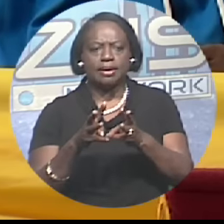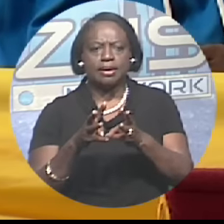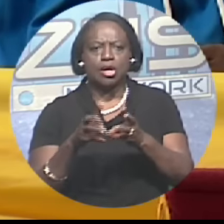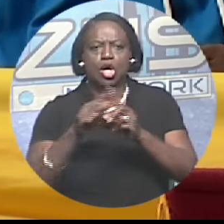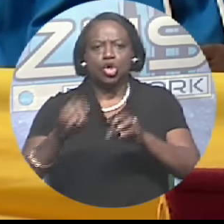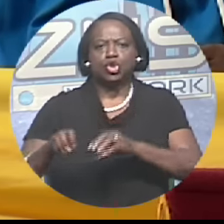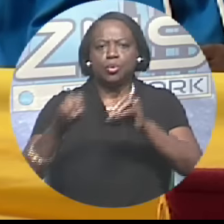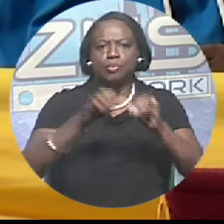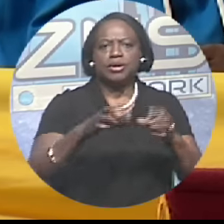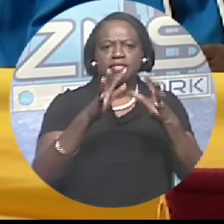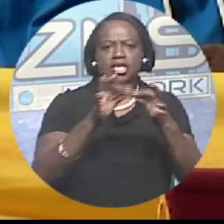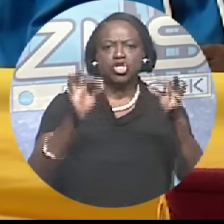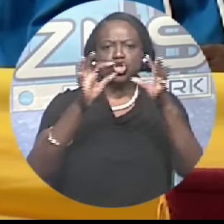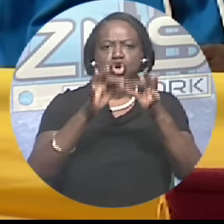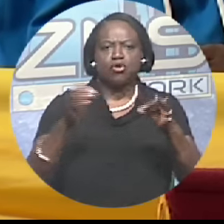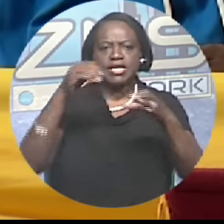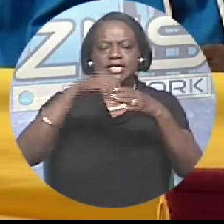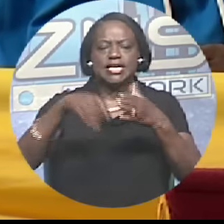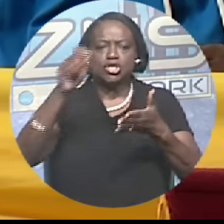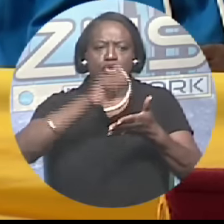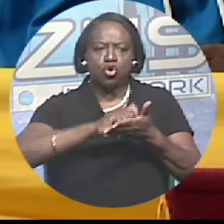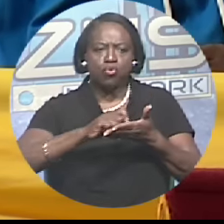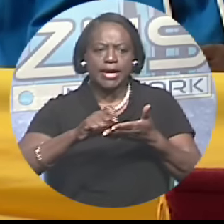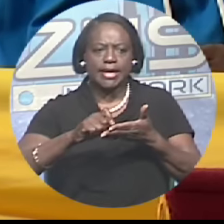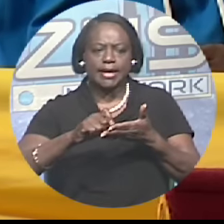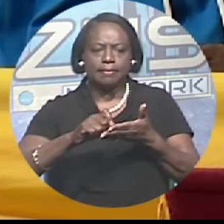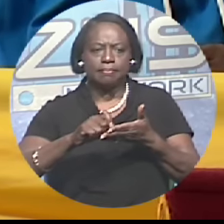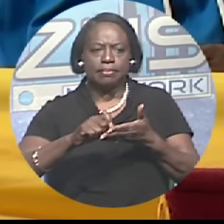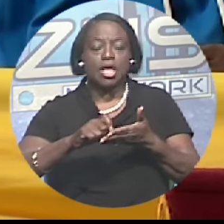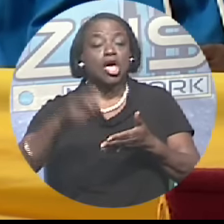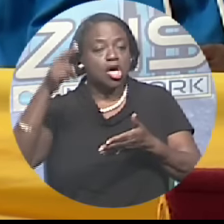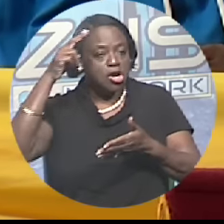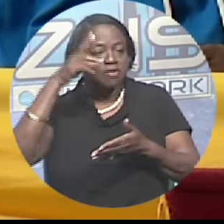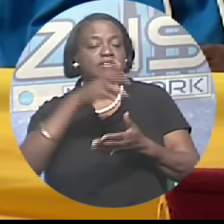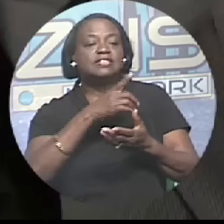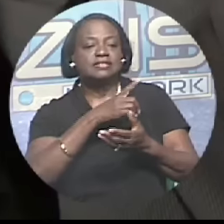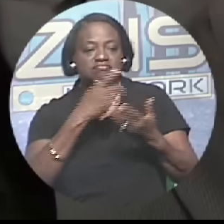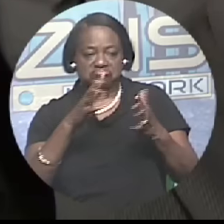to put their stories into writing, Hervis did.